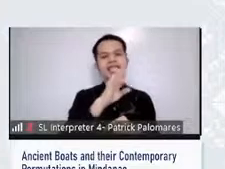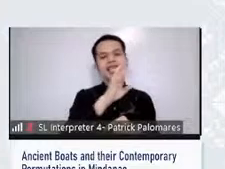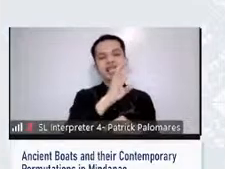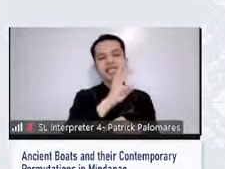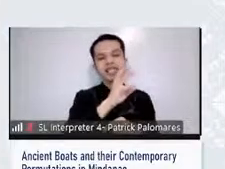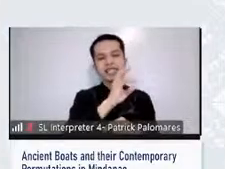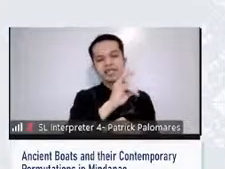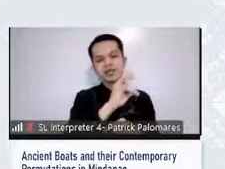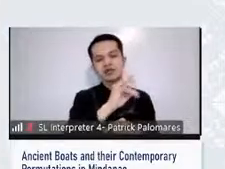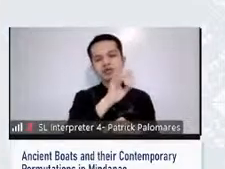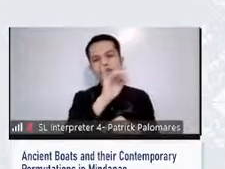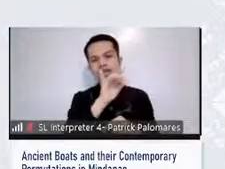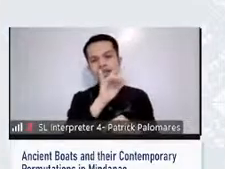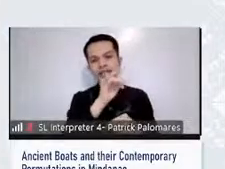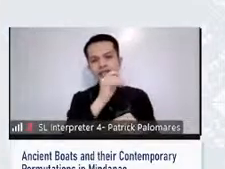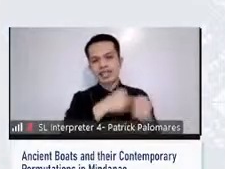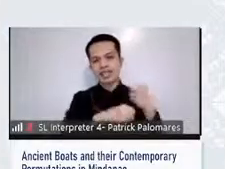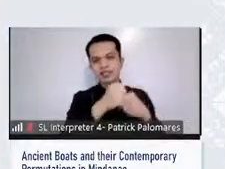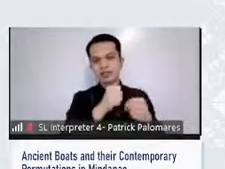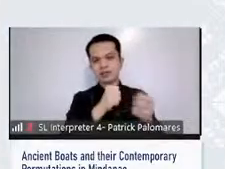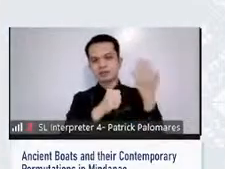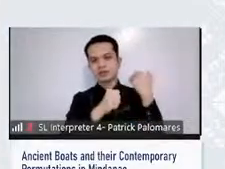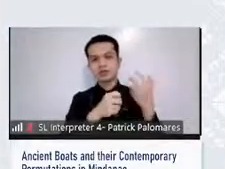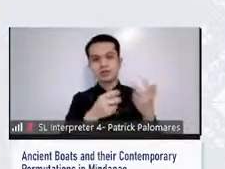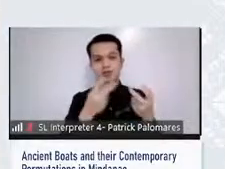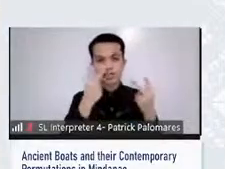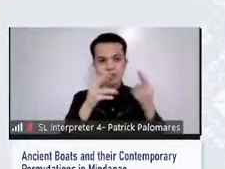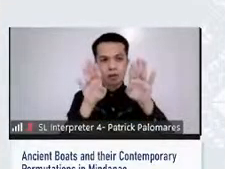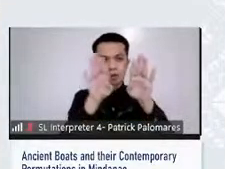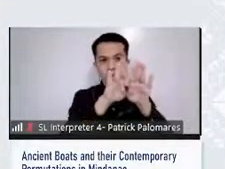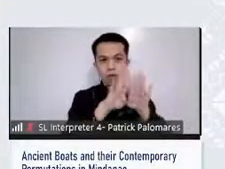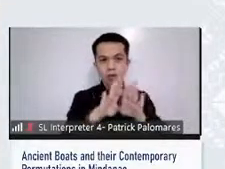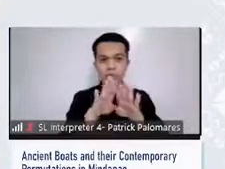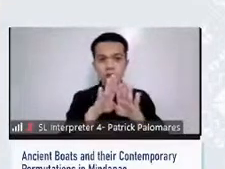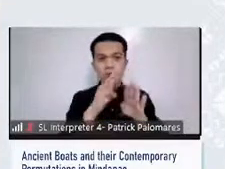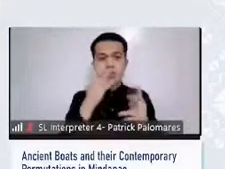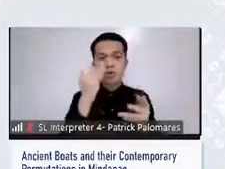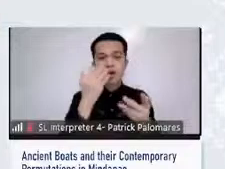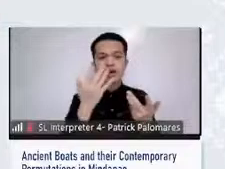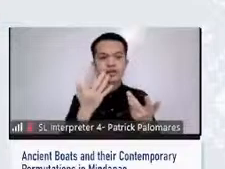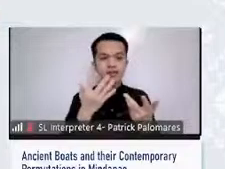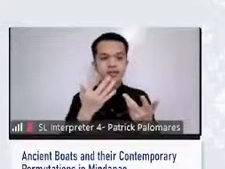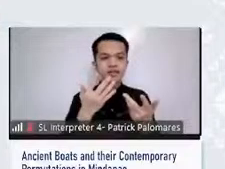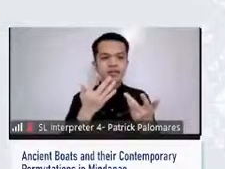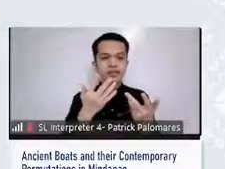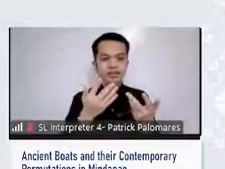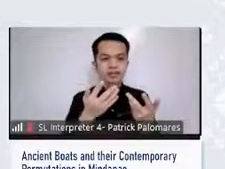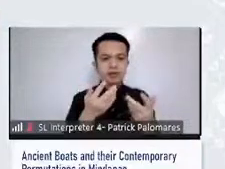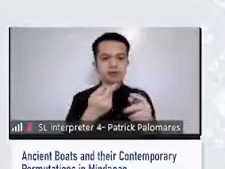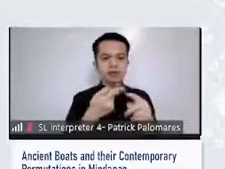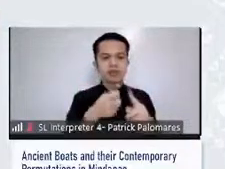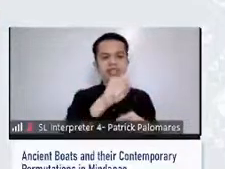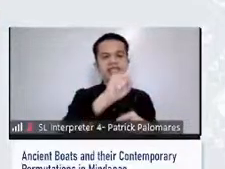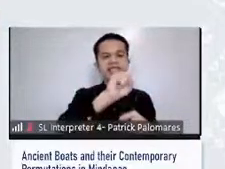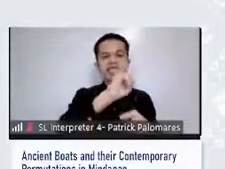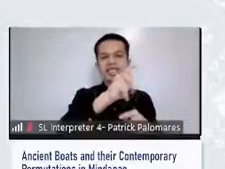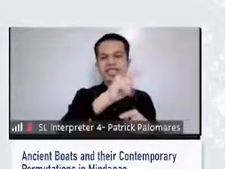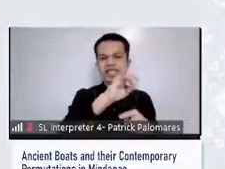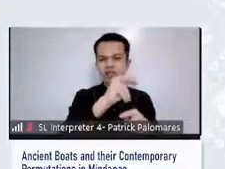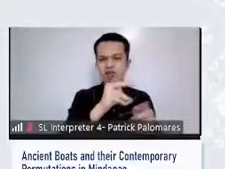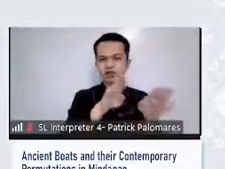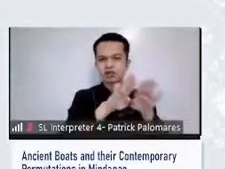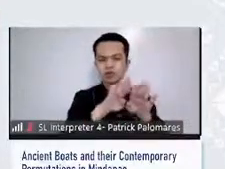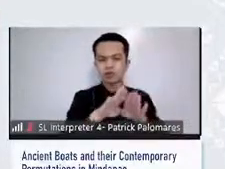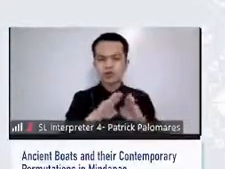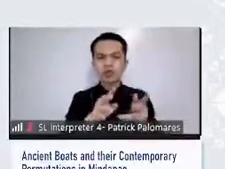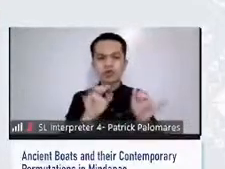river channels due to siltation. And the map on the right shows Butuan between the 19th century